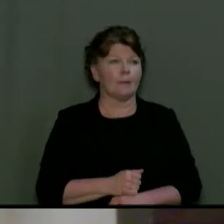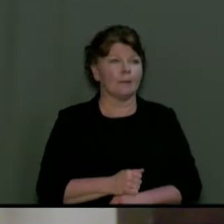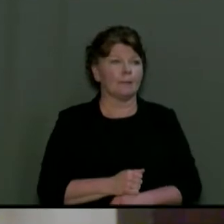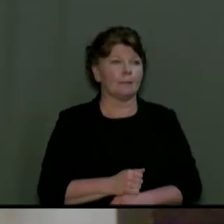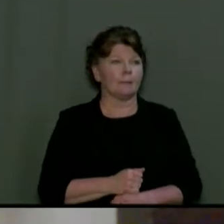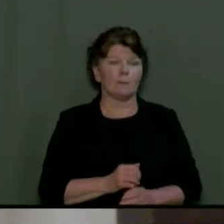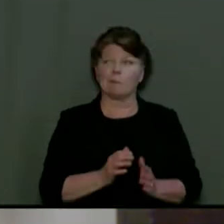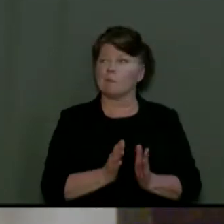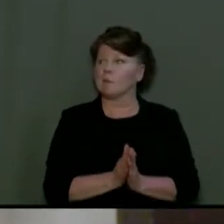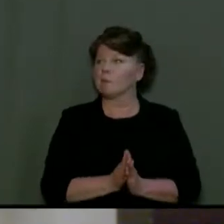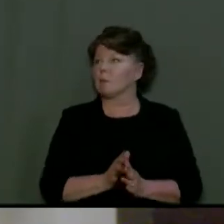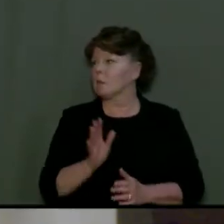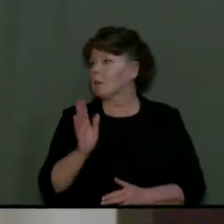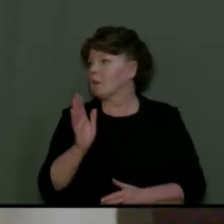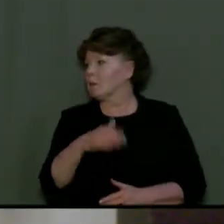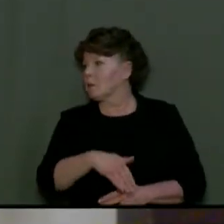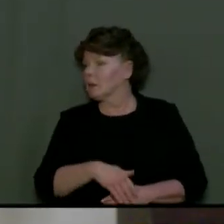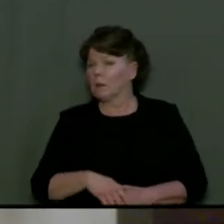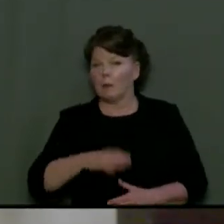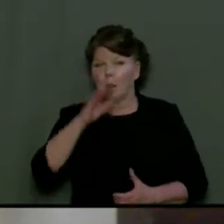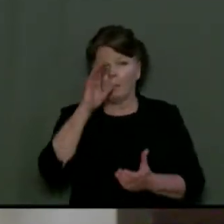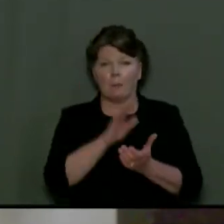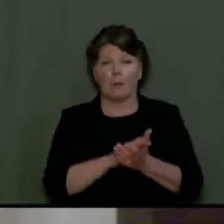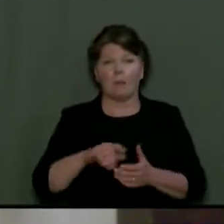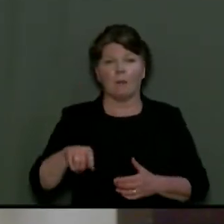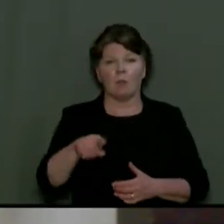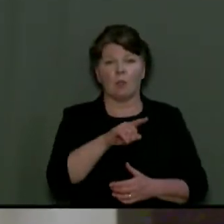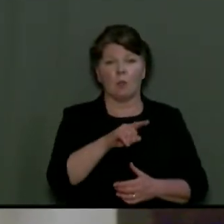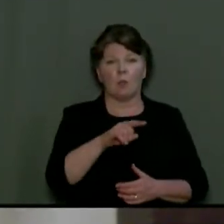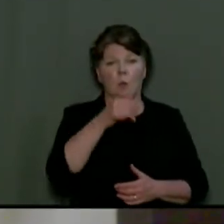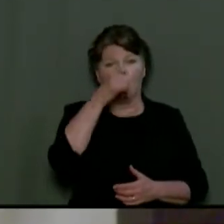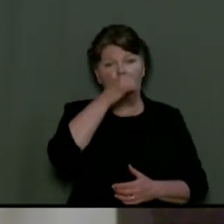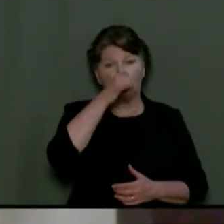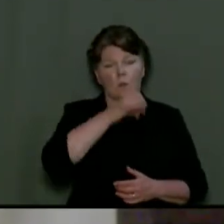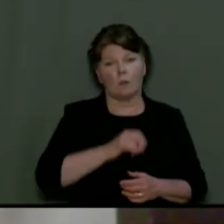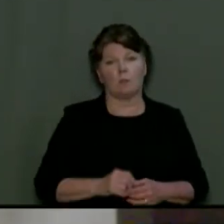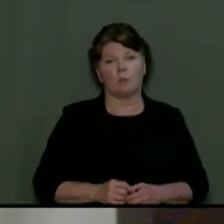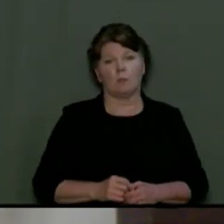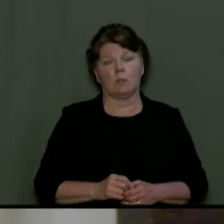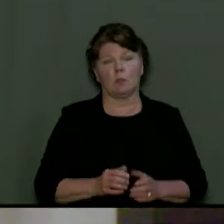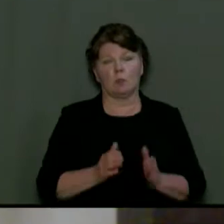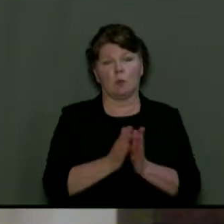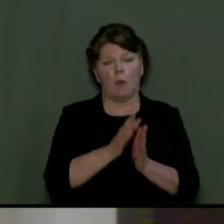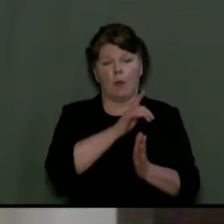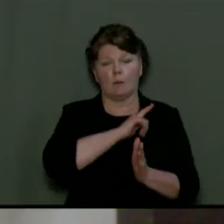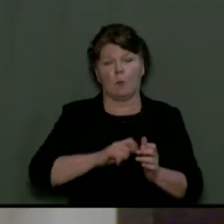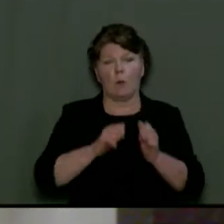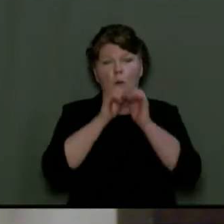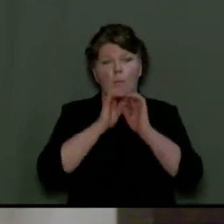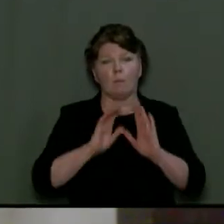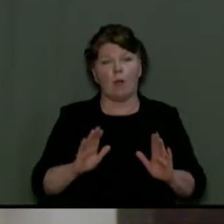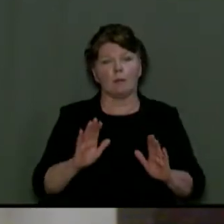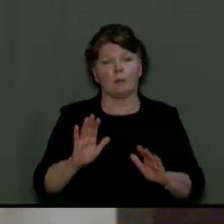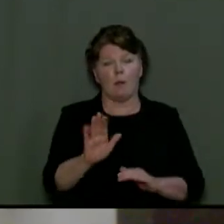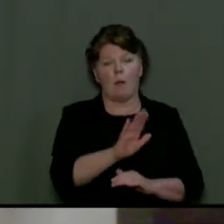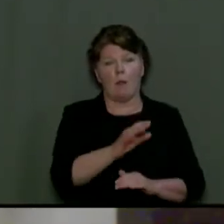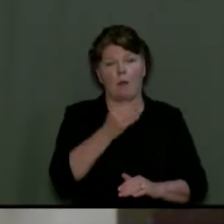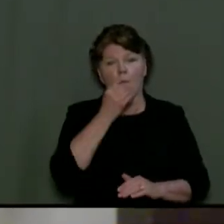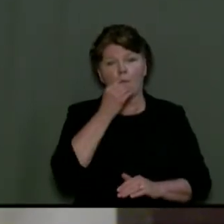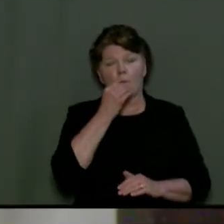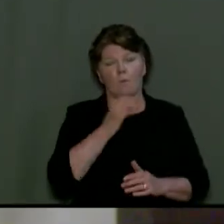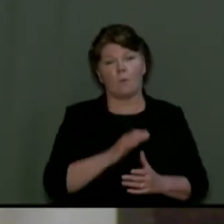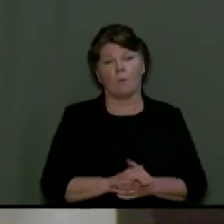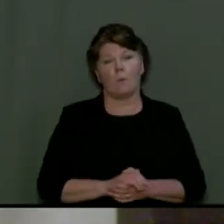sigh, believing you are being foolish to ask the Lord's blessing on this meal.